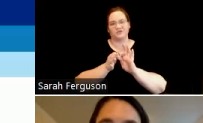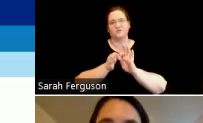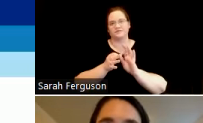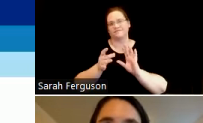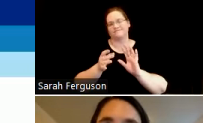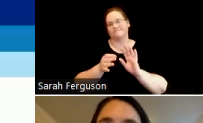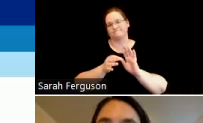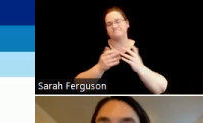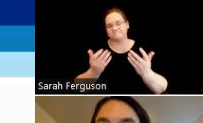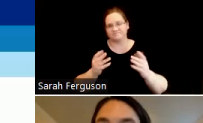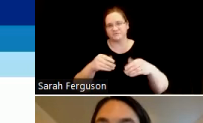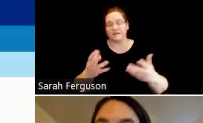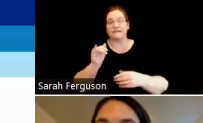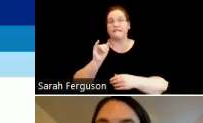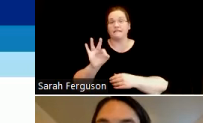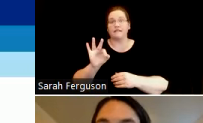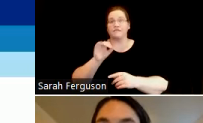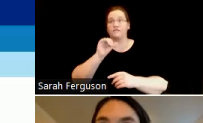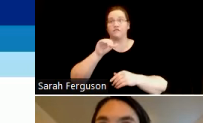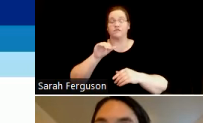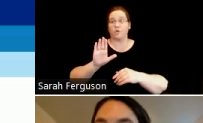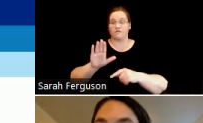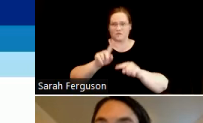interpretation. If she's not spotlighted in your